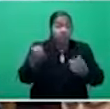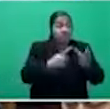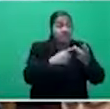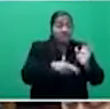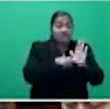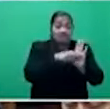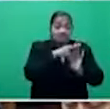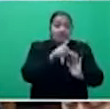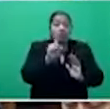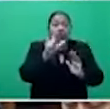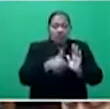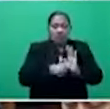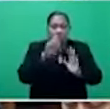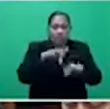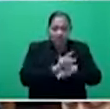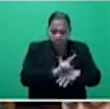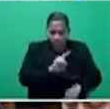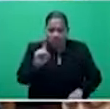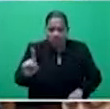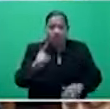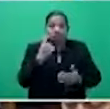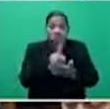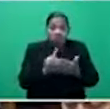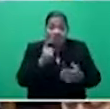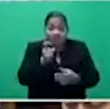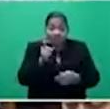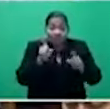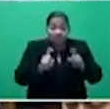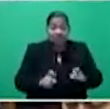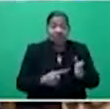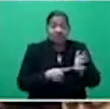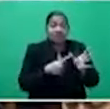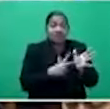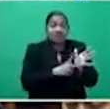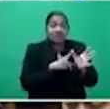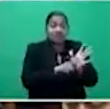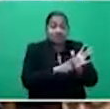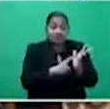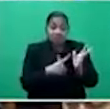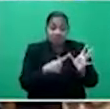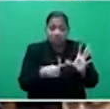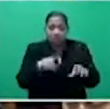month. Only if you stayed in Tavarua could you go and use Cloud Break.